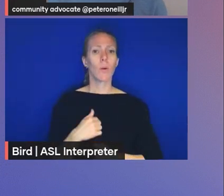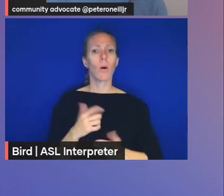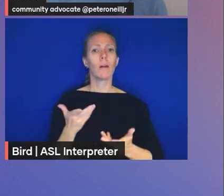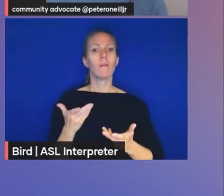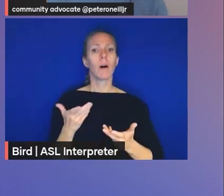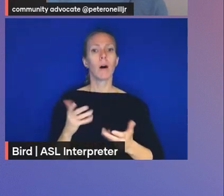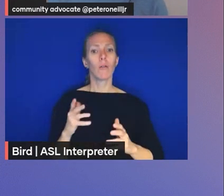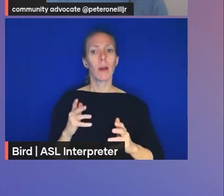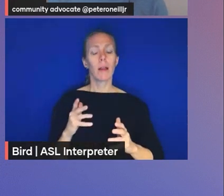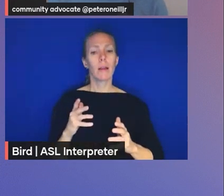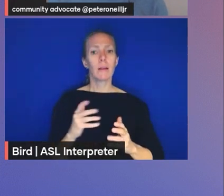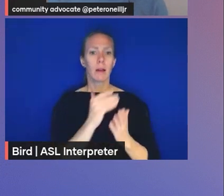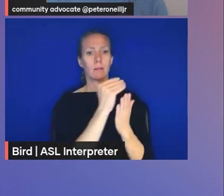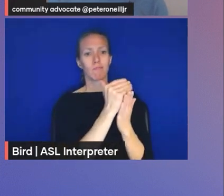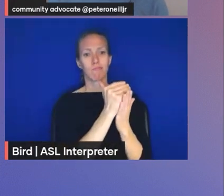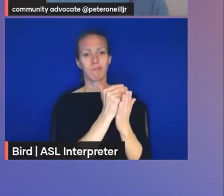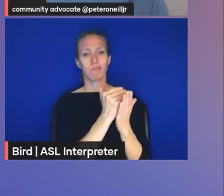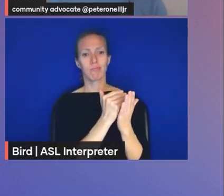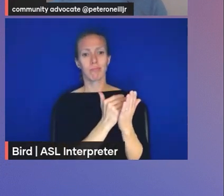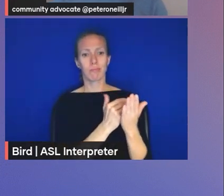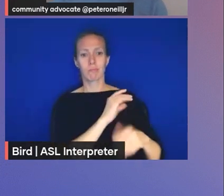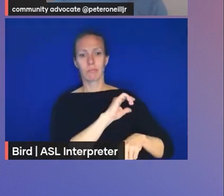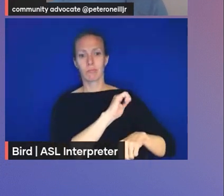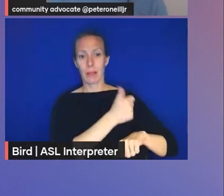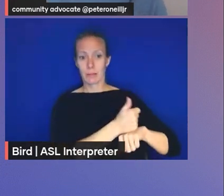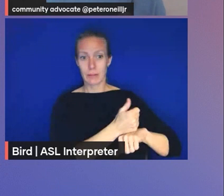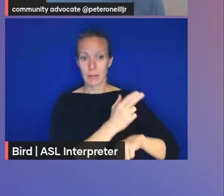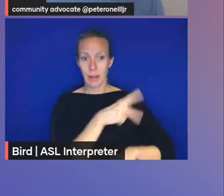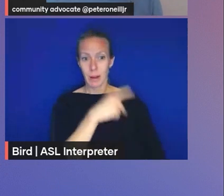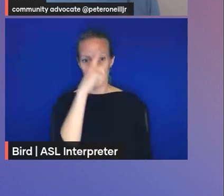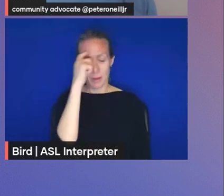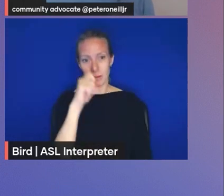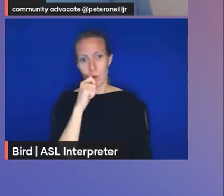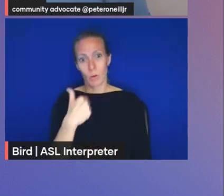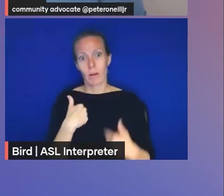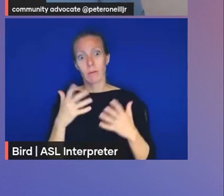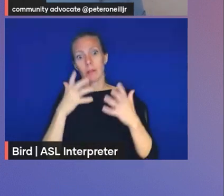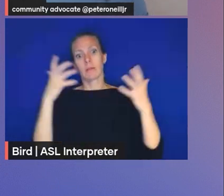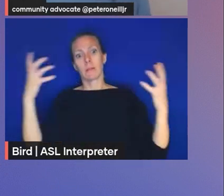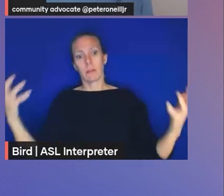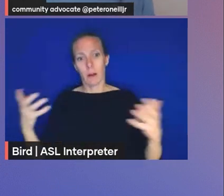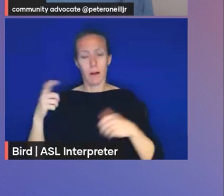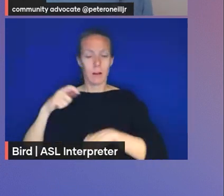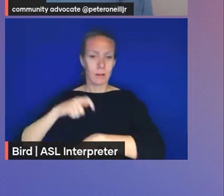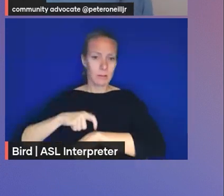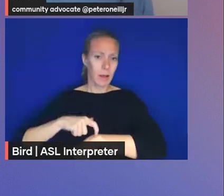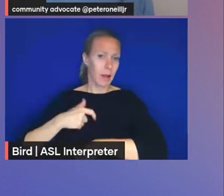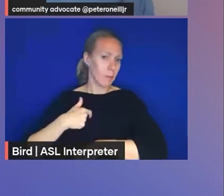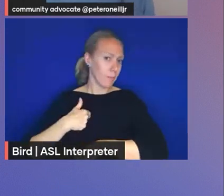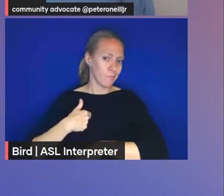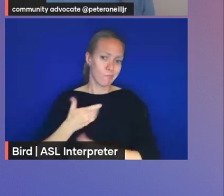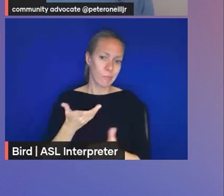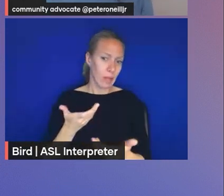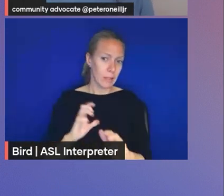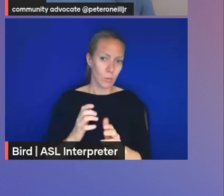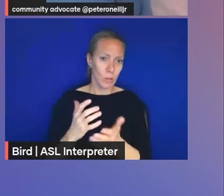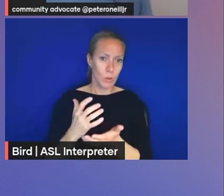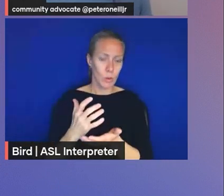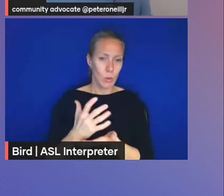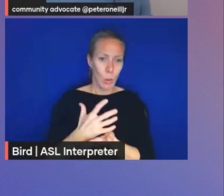the setup of this just because we don't have a ton of time, and I didn't want all of the time to be taken